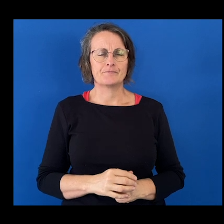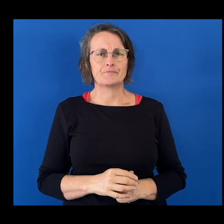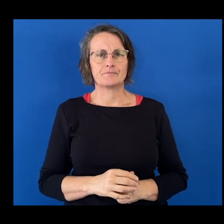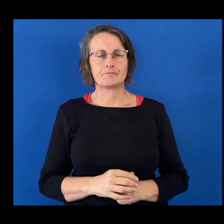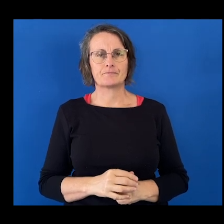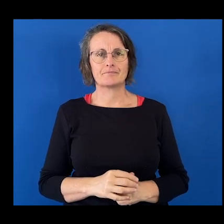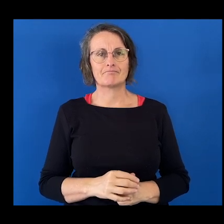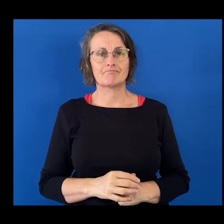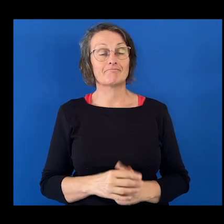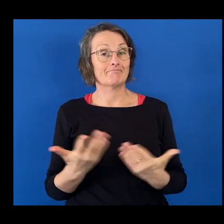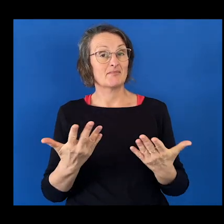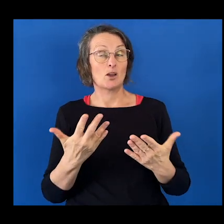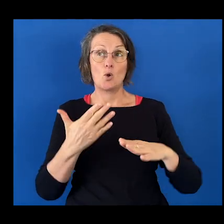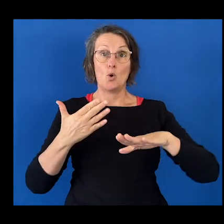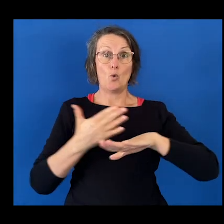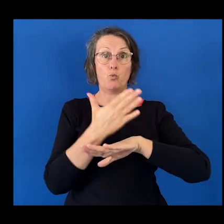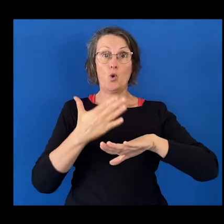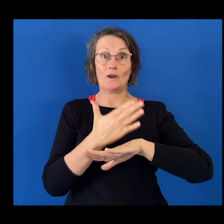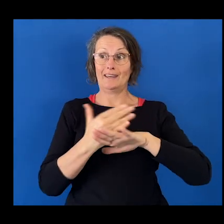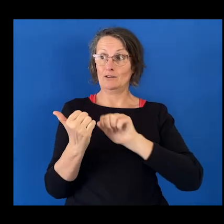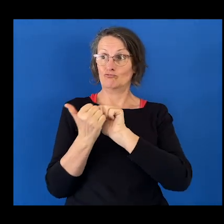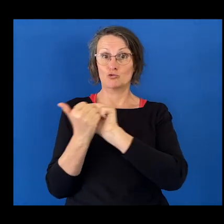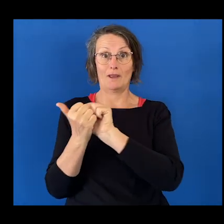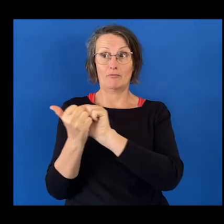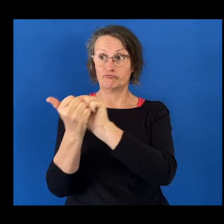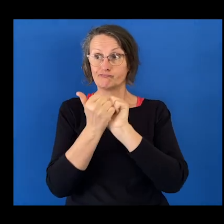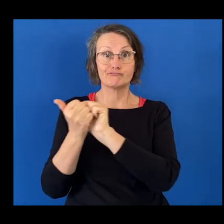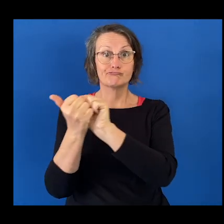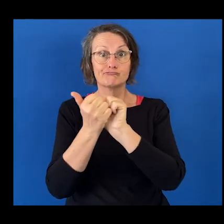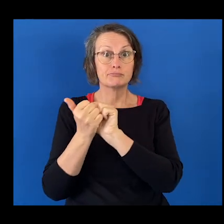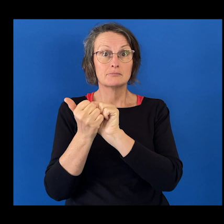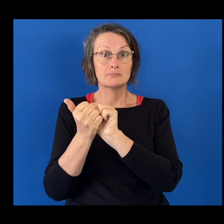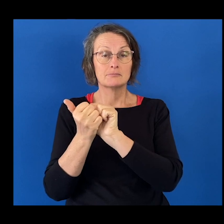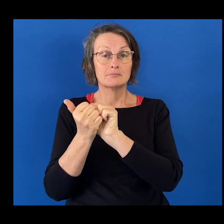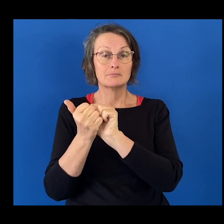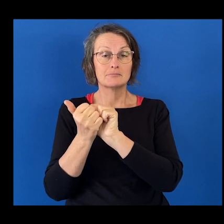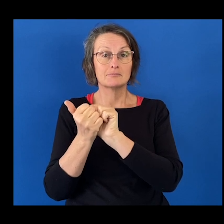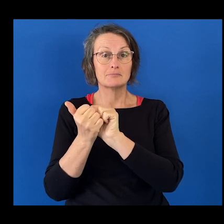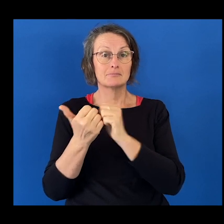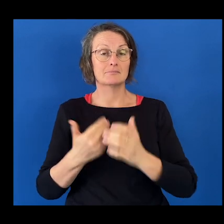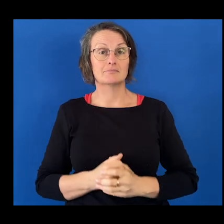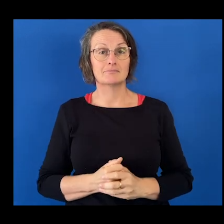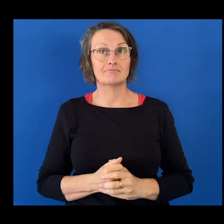The thing about working collaboratively, Daniel, is that, you know,